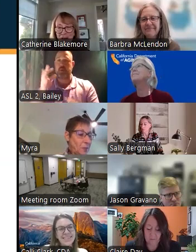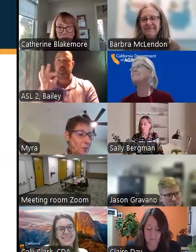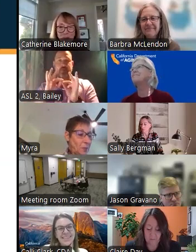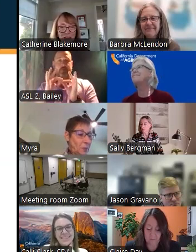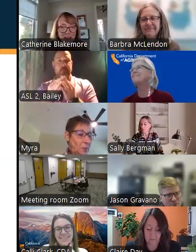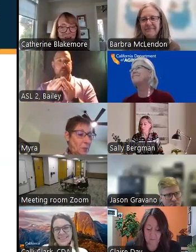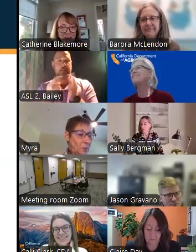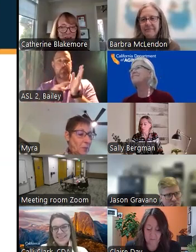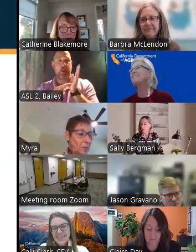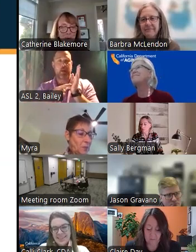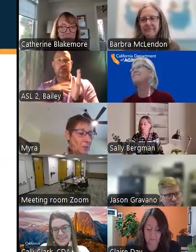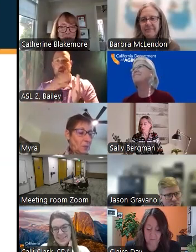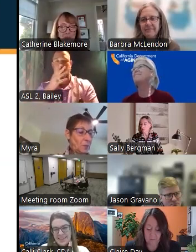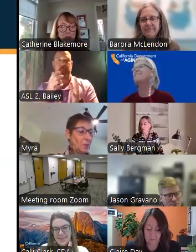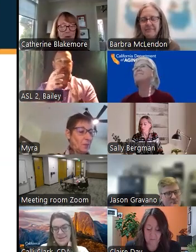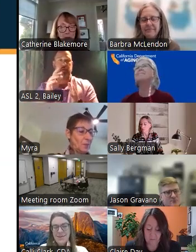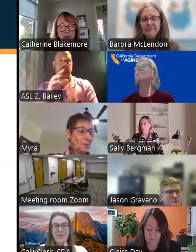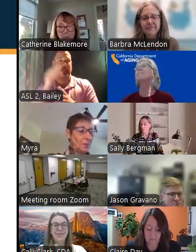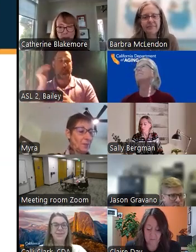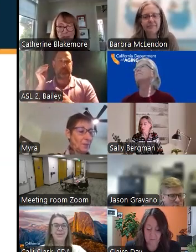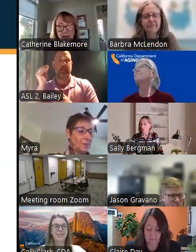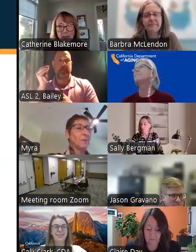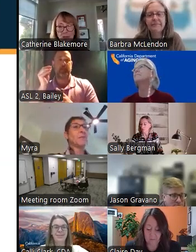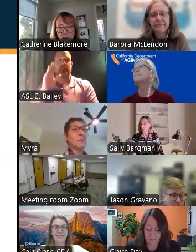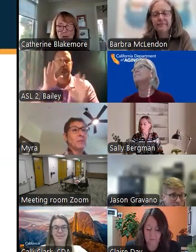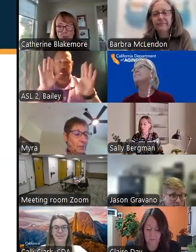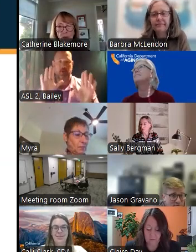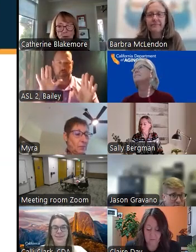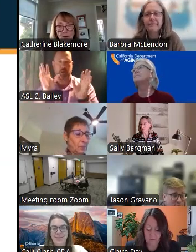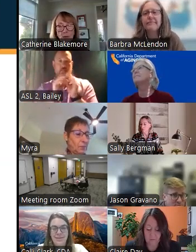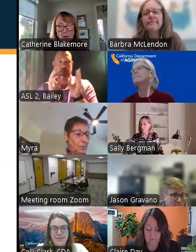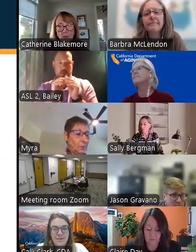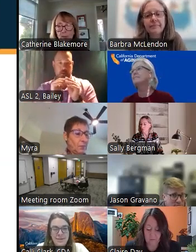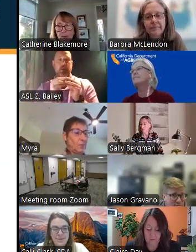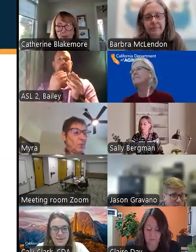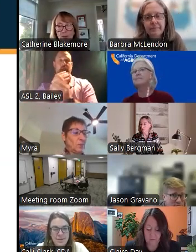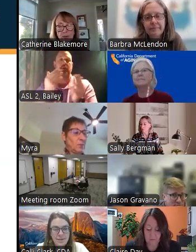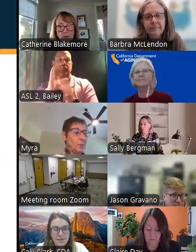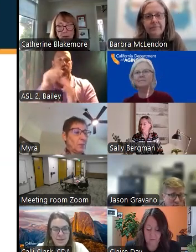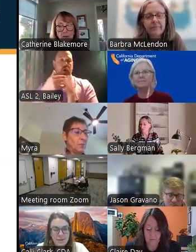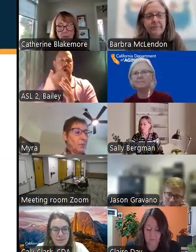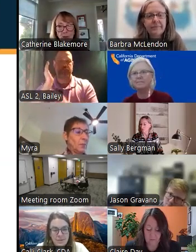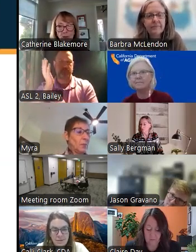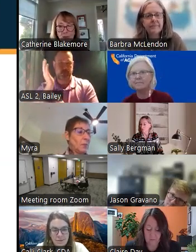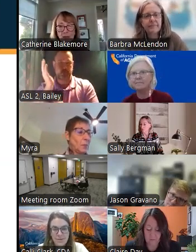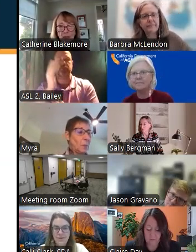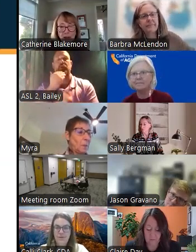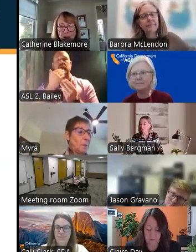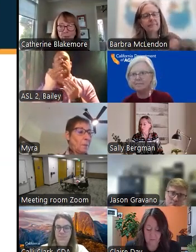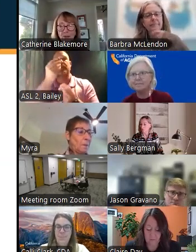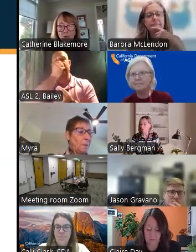obligation. So I will be signing off at some point, but it's been a great meeting and just so grateful to all of our presenters and the good